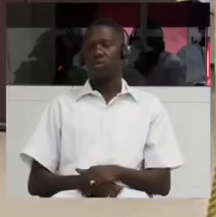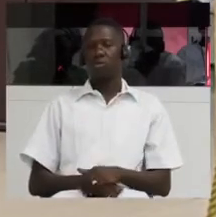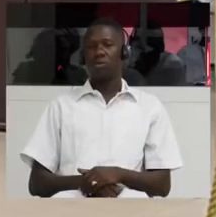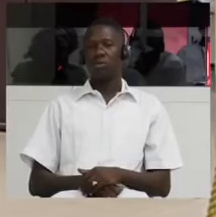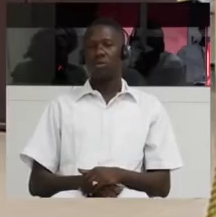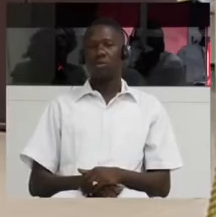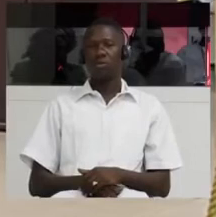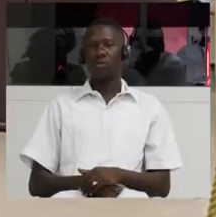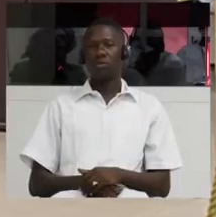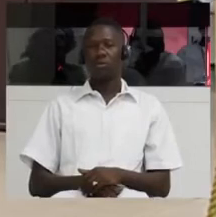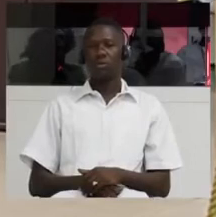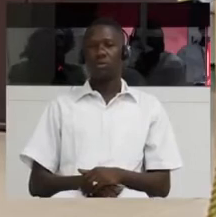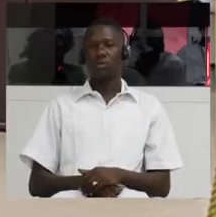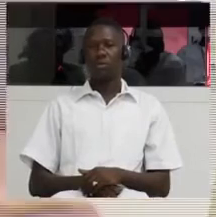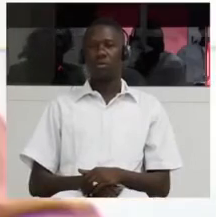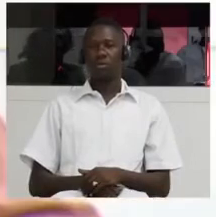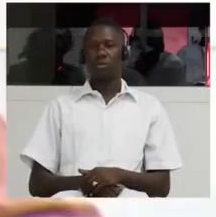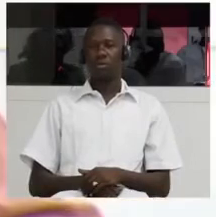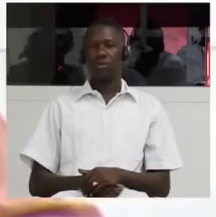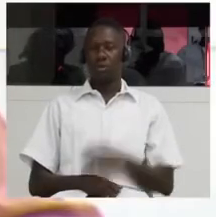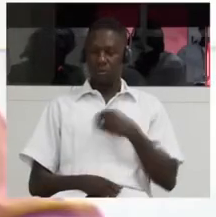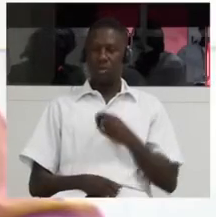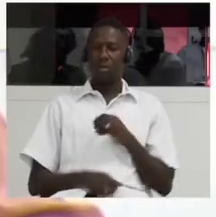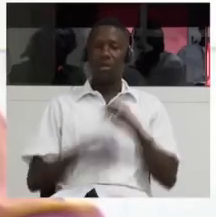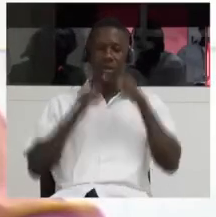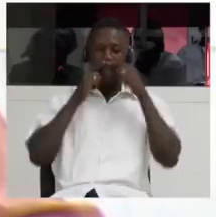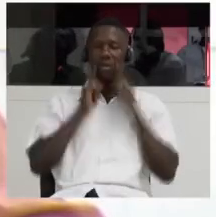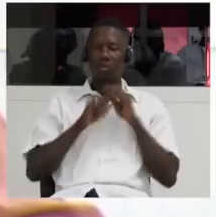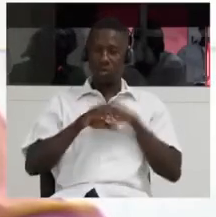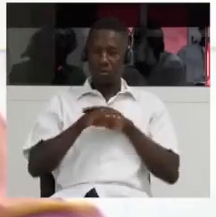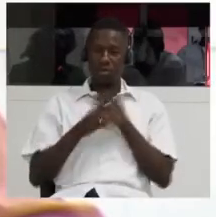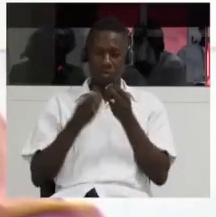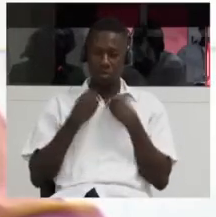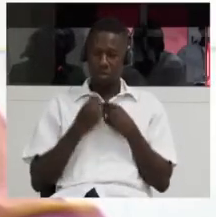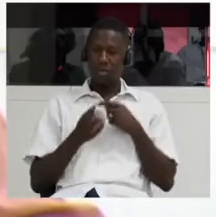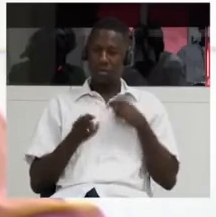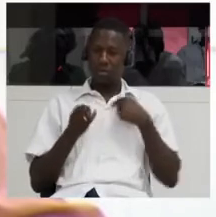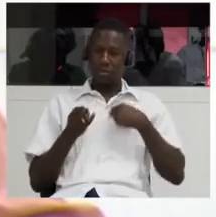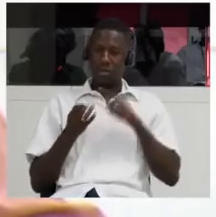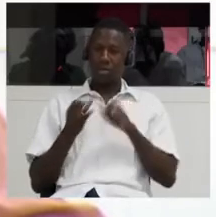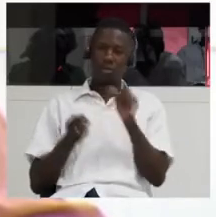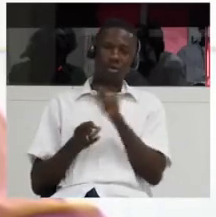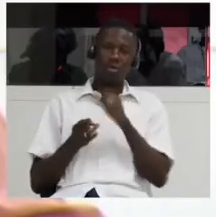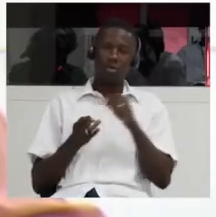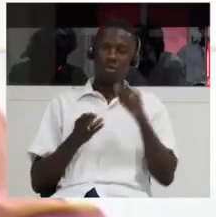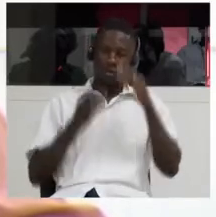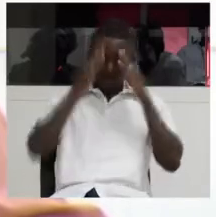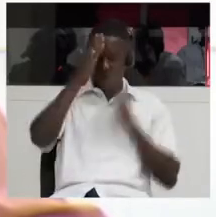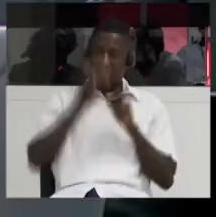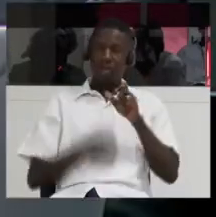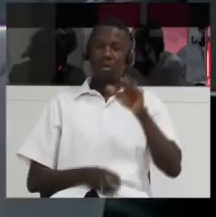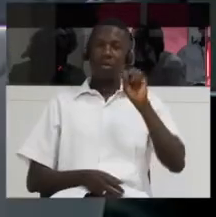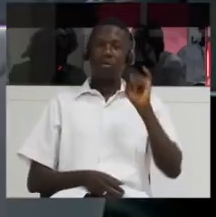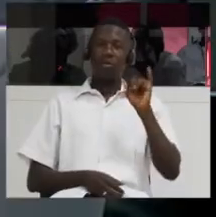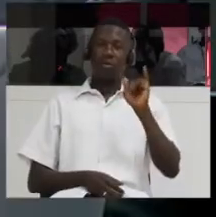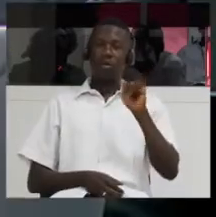And I was instructed by Edward, me and another soldier called Yunus Abari, to go and make a recce in